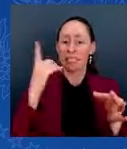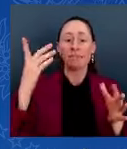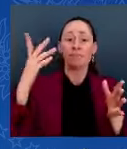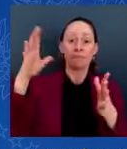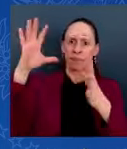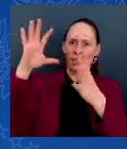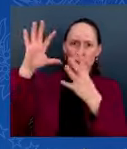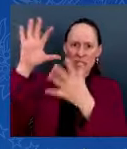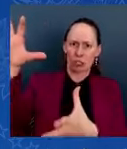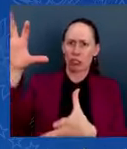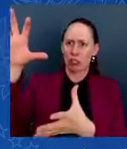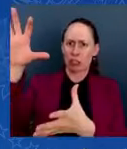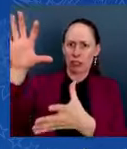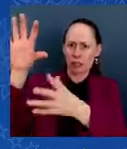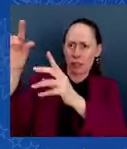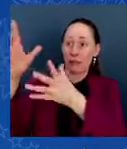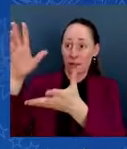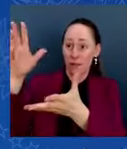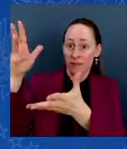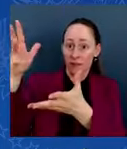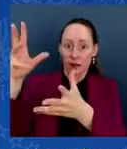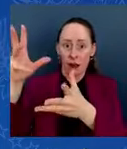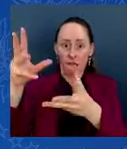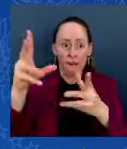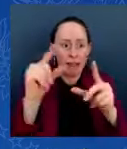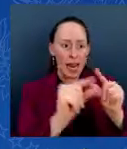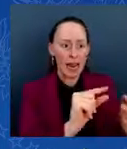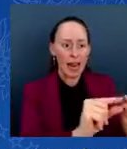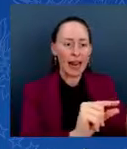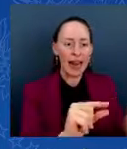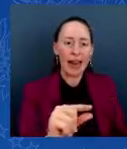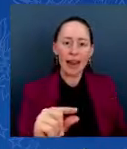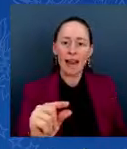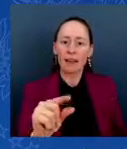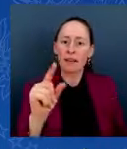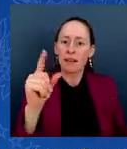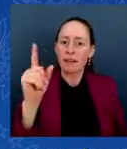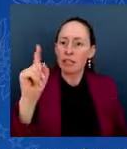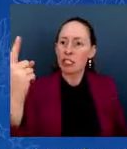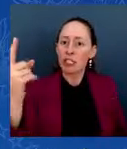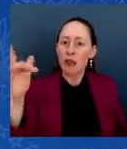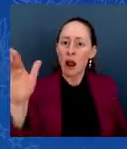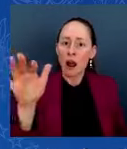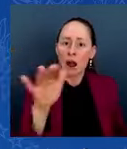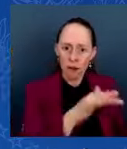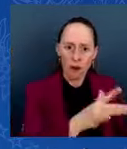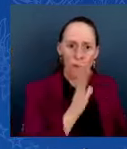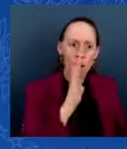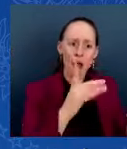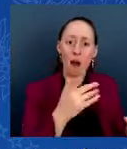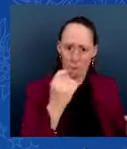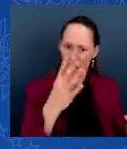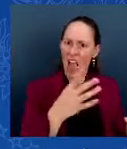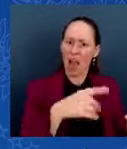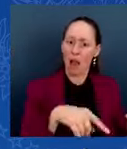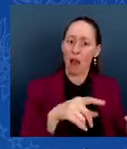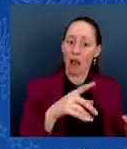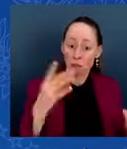if you're wealthy, makes a lot of money, it'll trickle down to the rest of us. Well, I didn't notice a single penny trickle down on my dad's kitchen